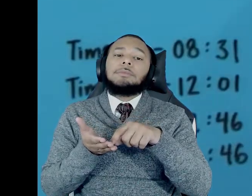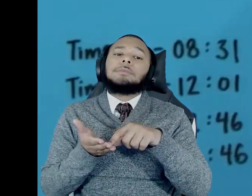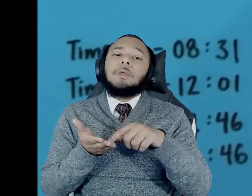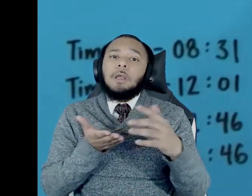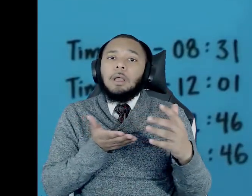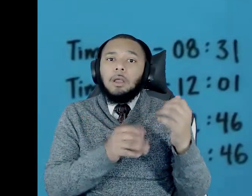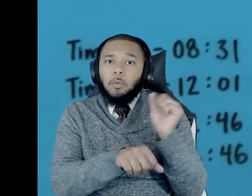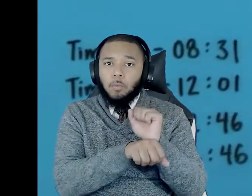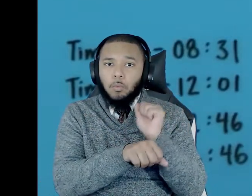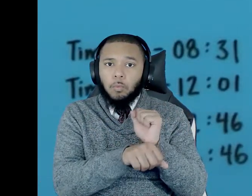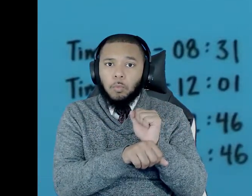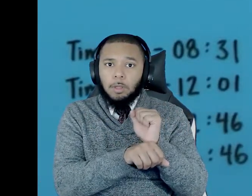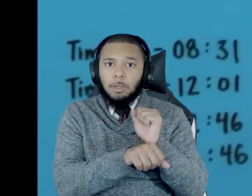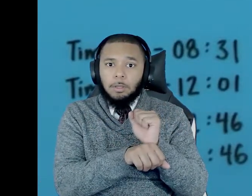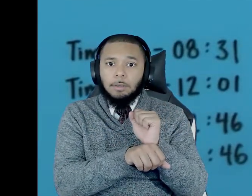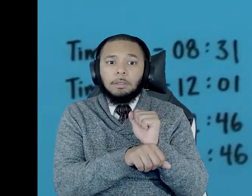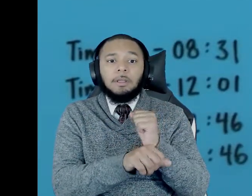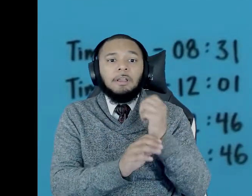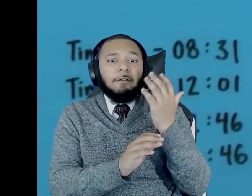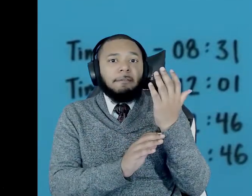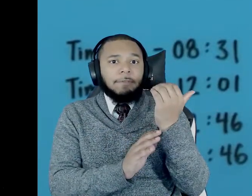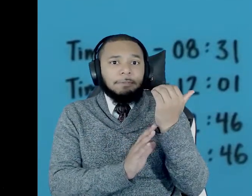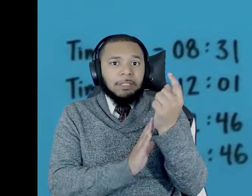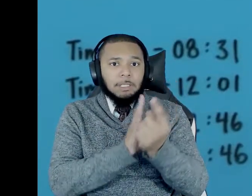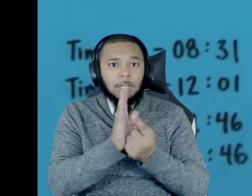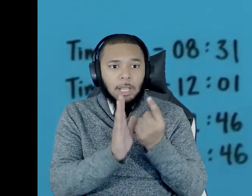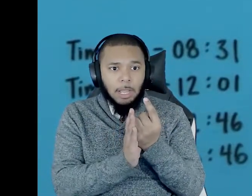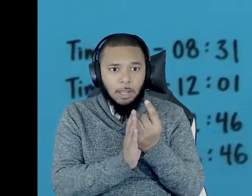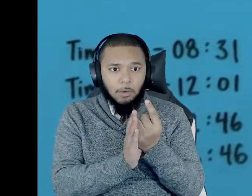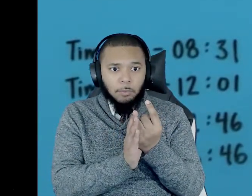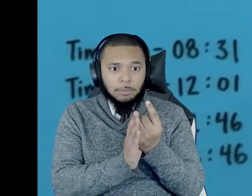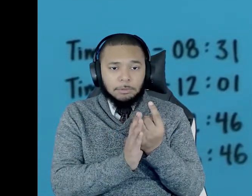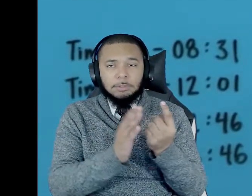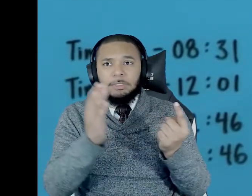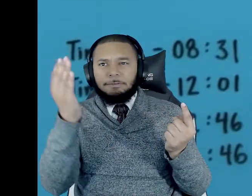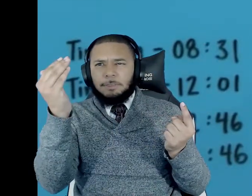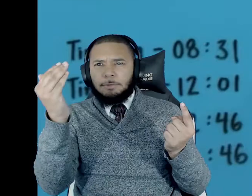And 15 minutes, 30 minutes, all right, that's 45 minutes.